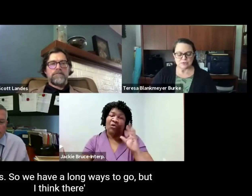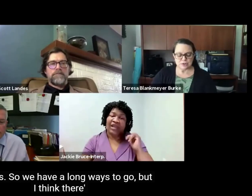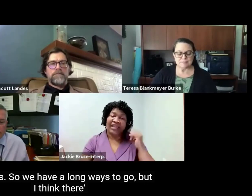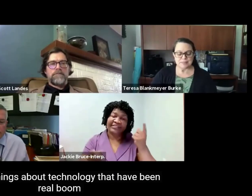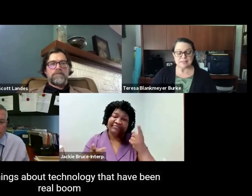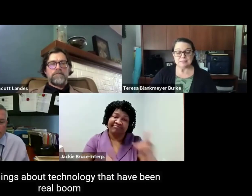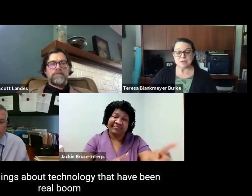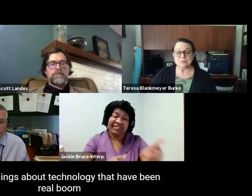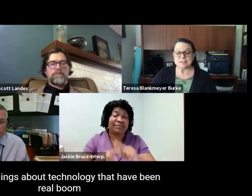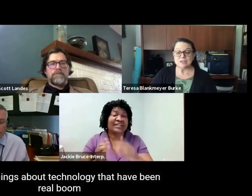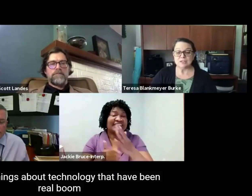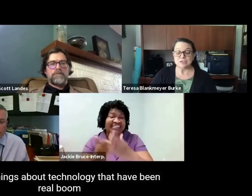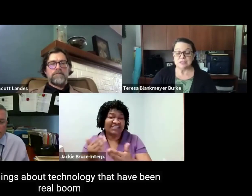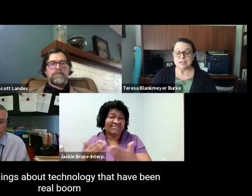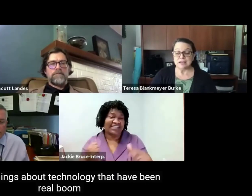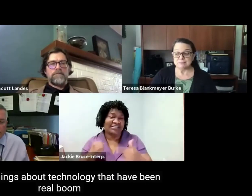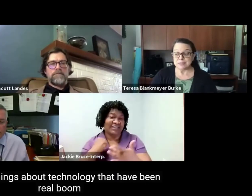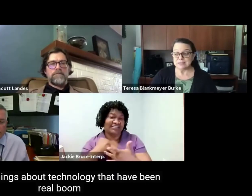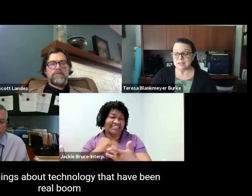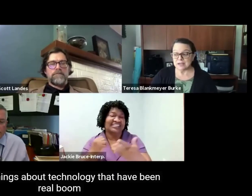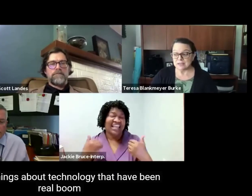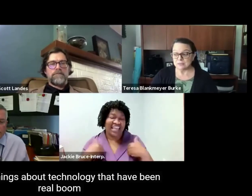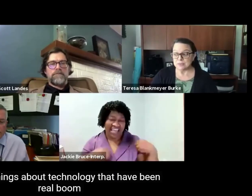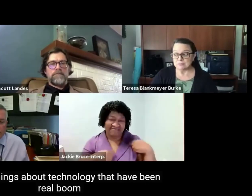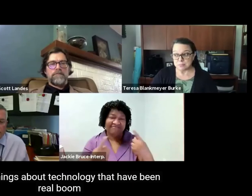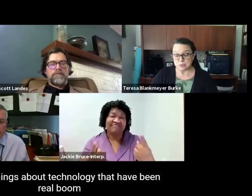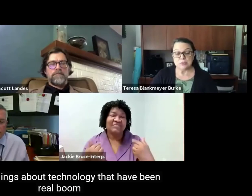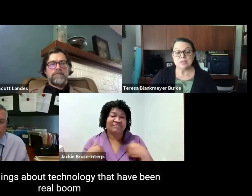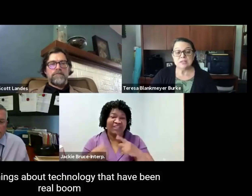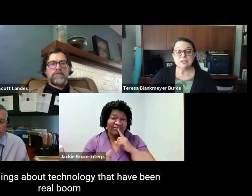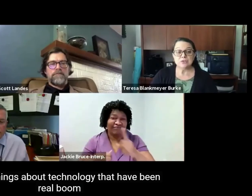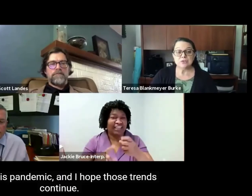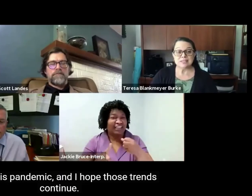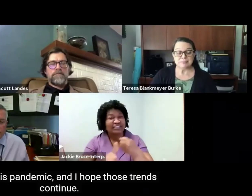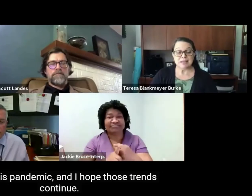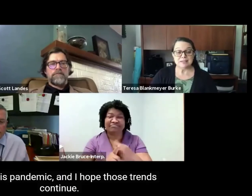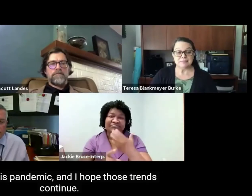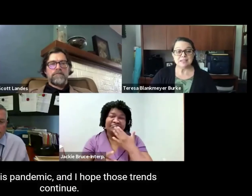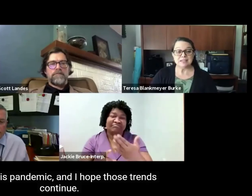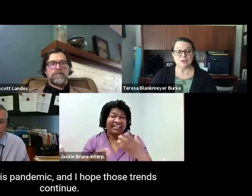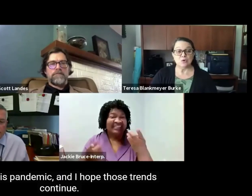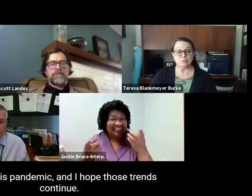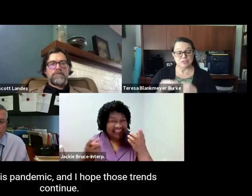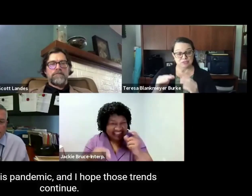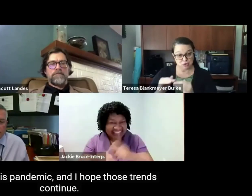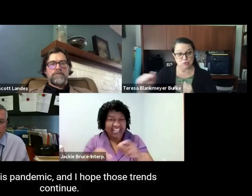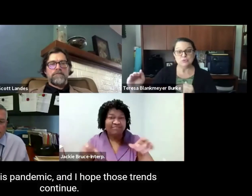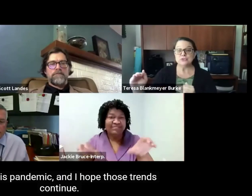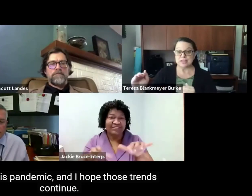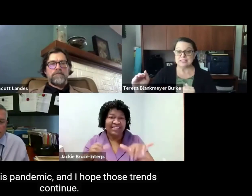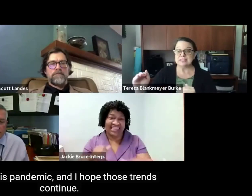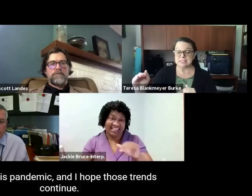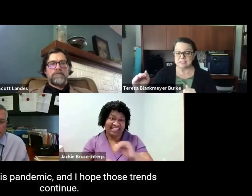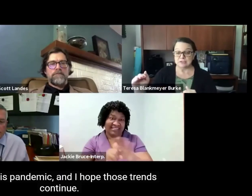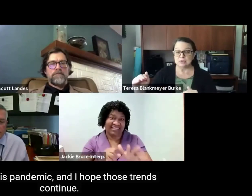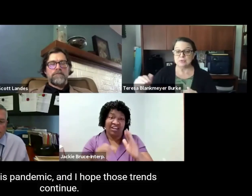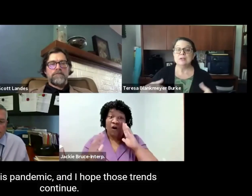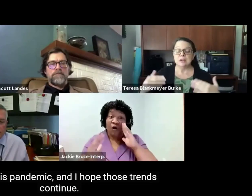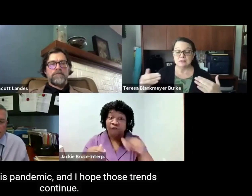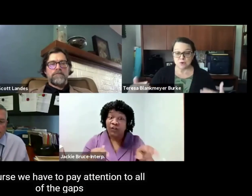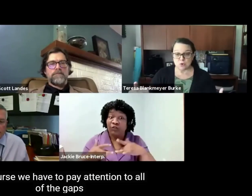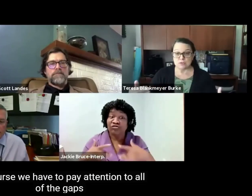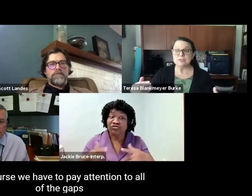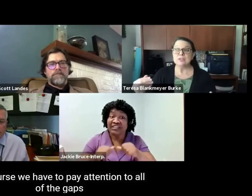think there are some things about technology that have been a real boon during this pandemic, and I hope that those trends